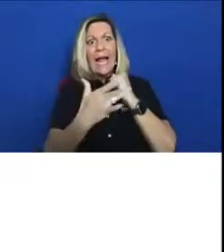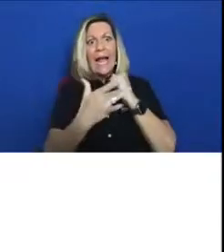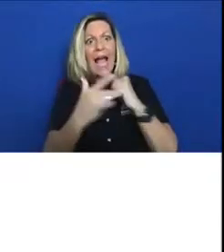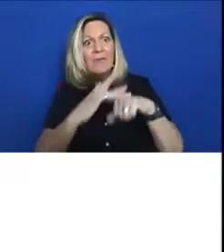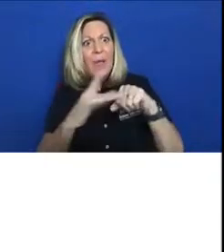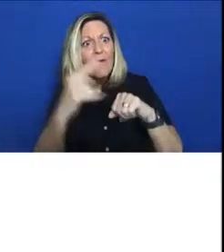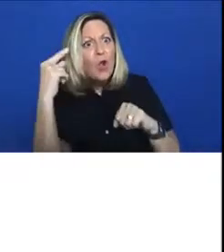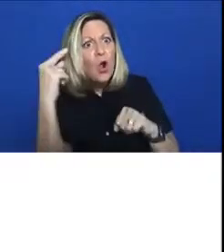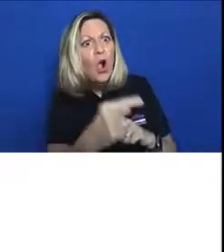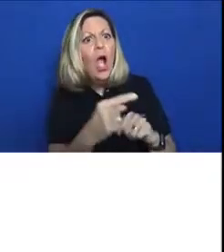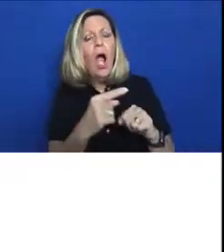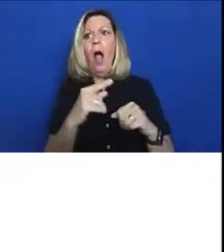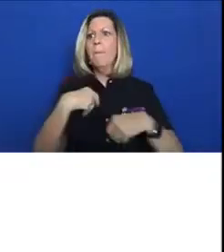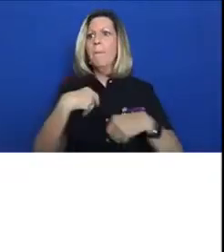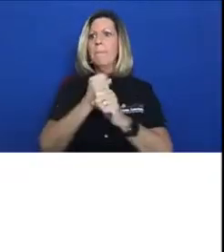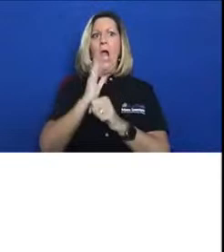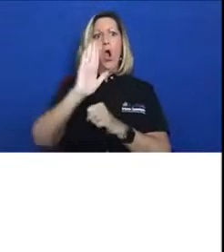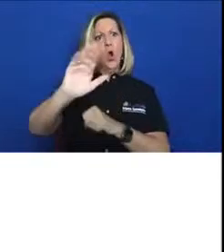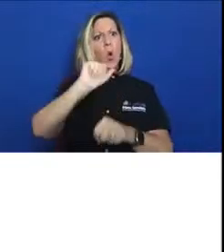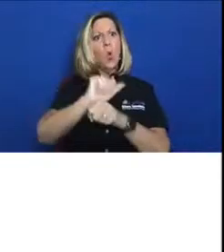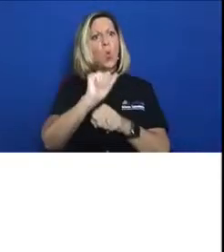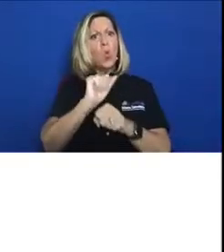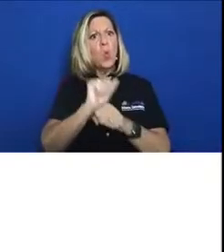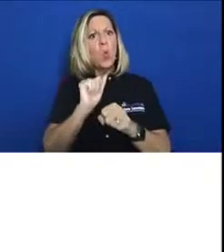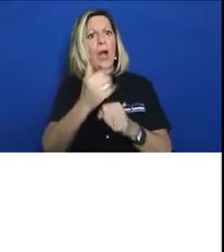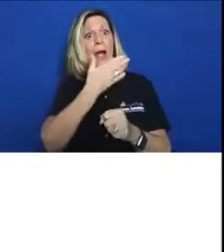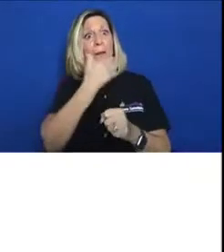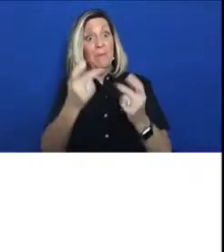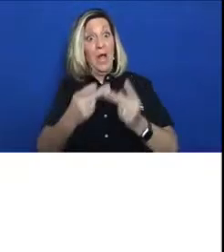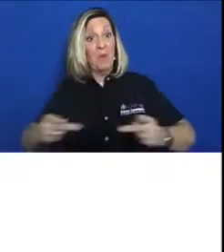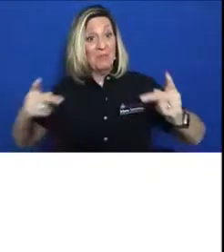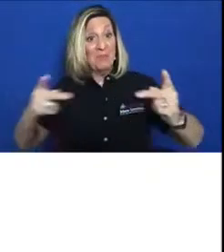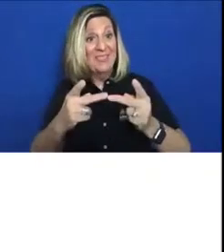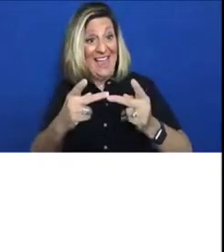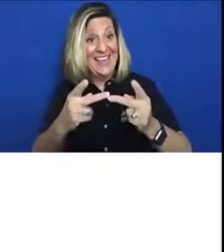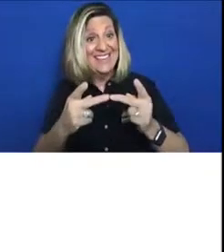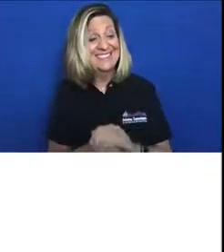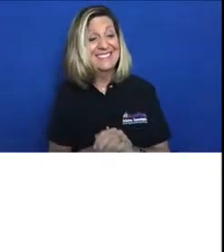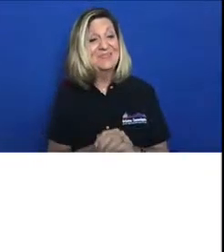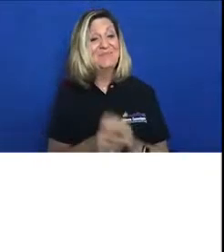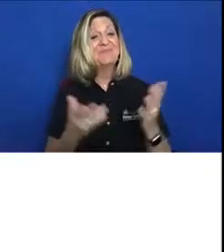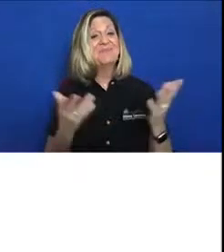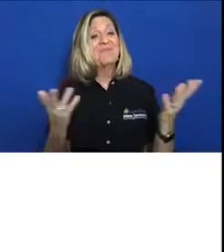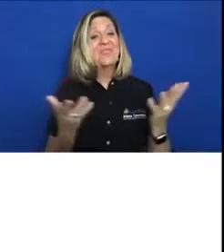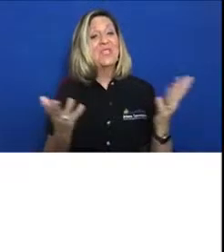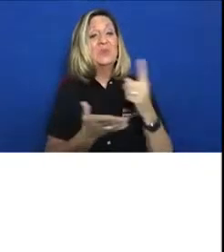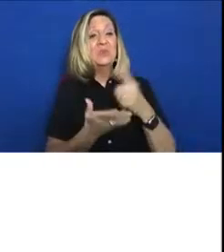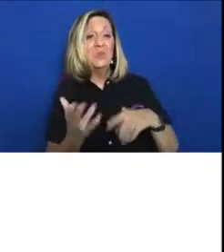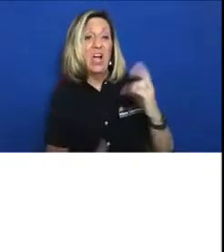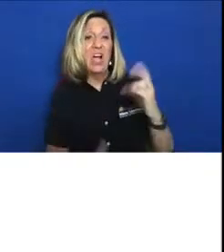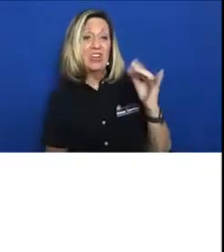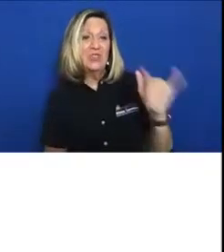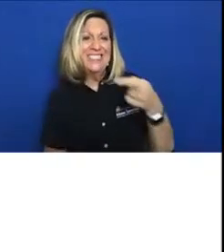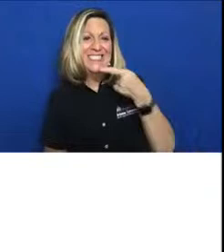When she finally found out what resources were available, it made her work a better place.